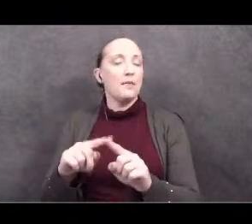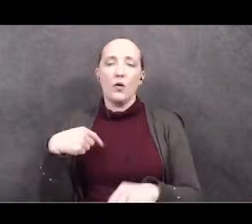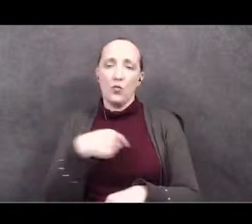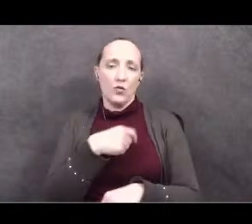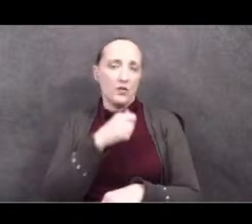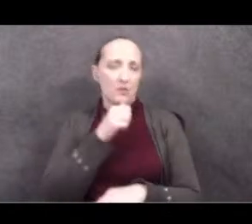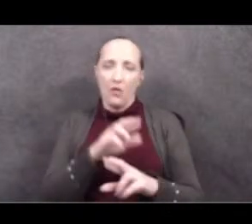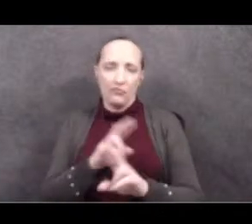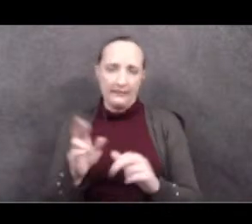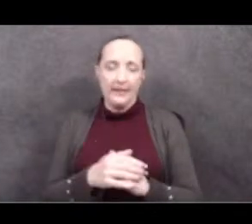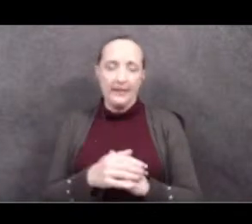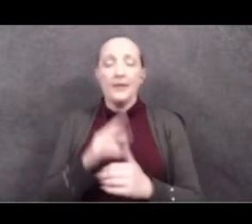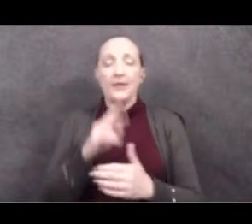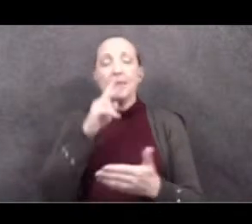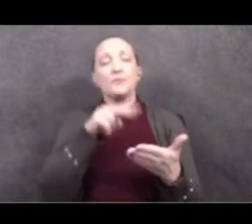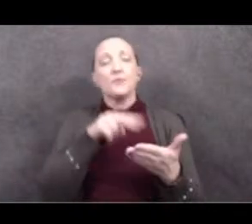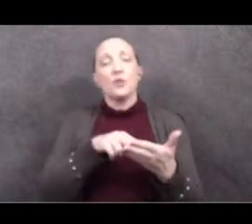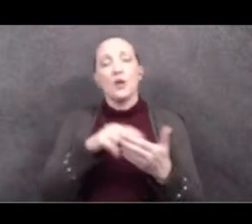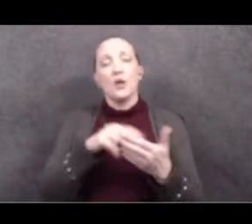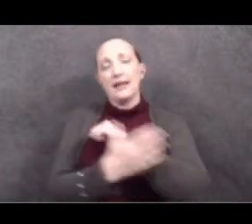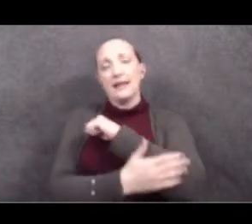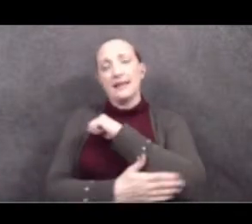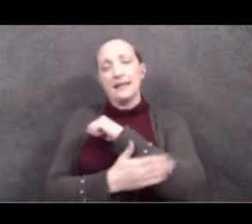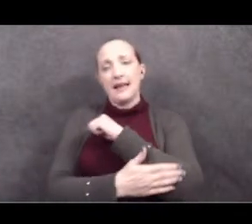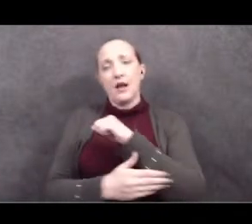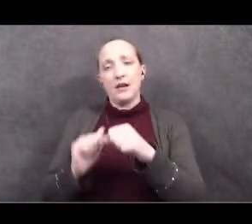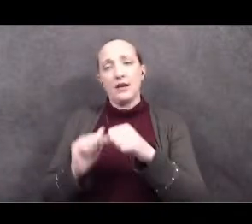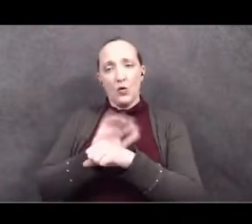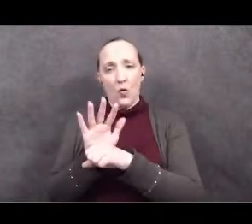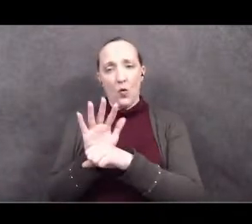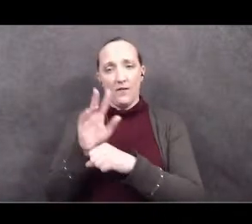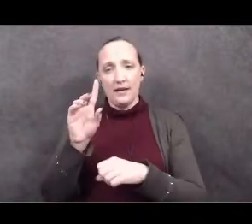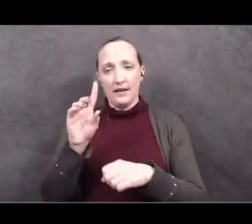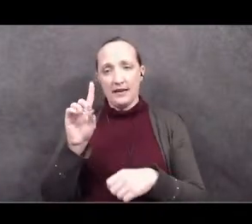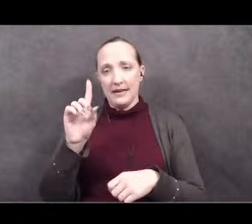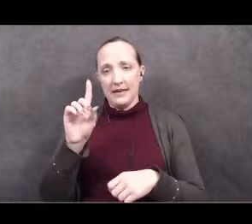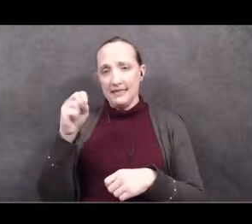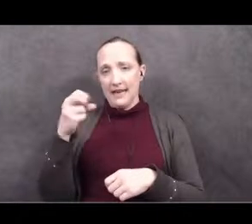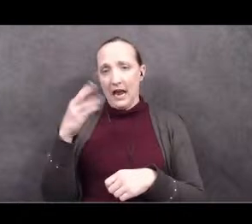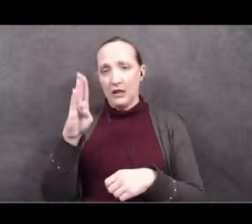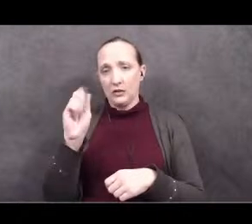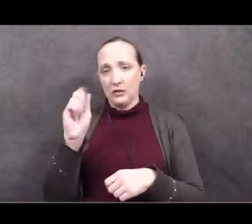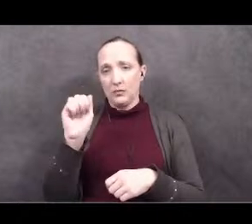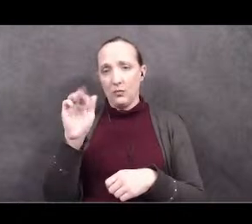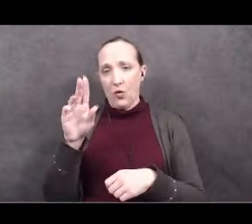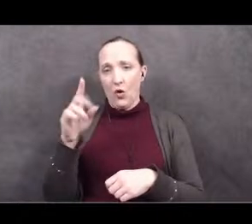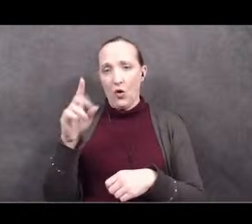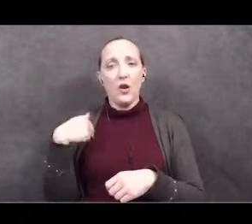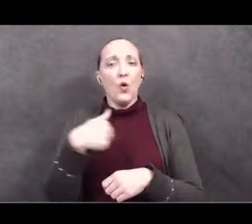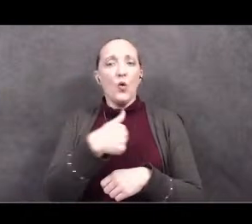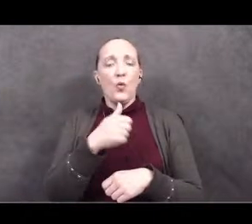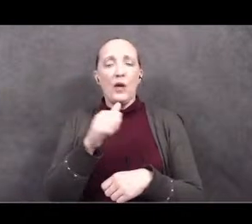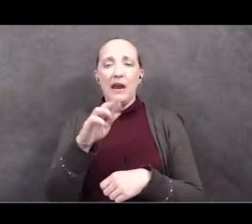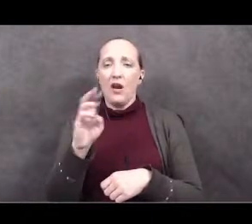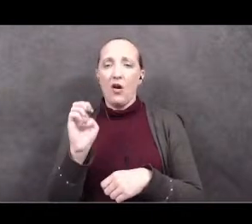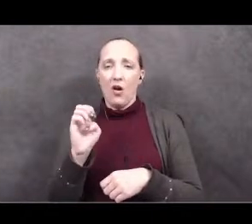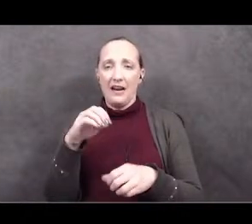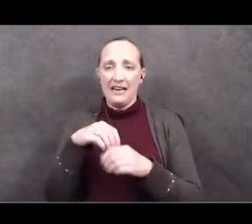County CO dashboard sadly our district is into deep as deep as it can get